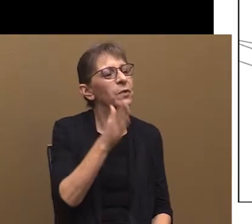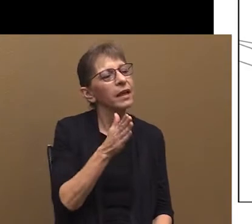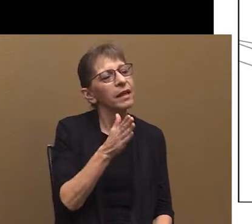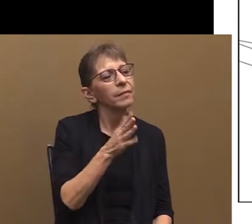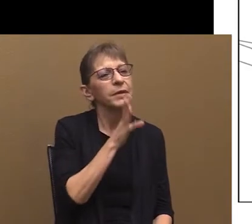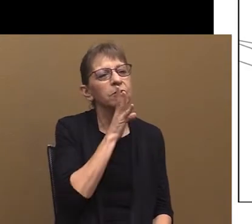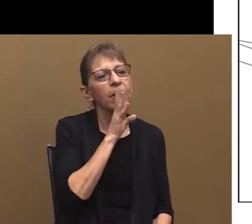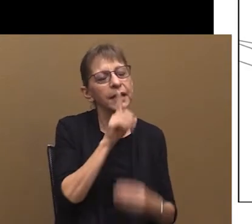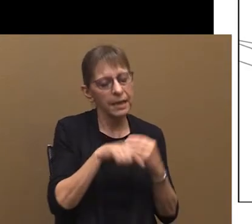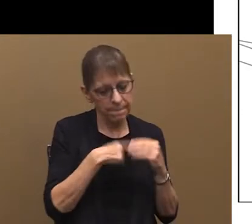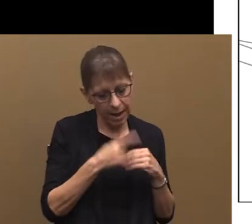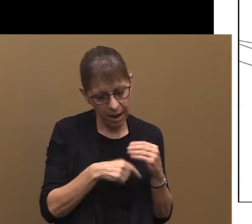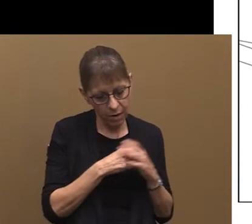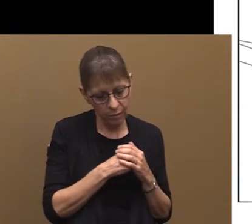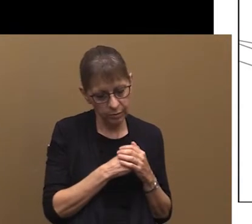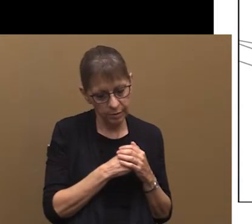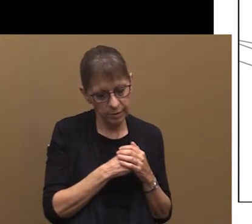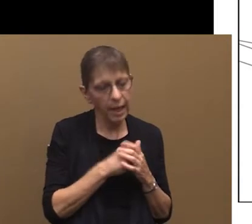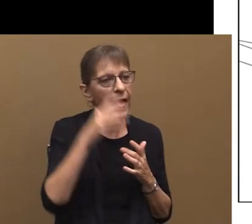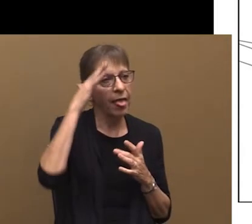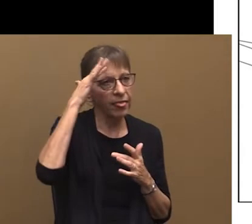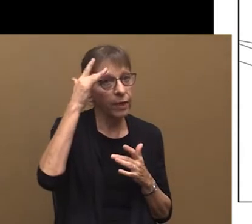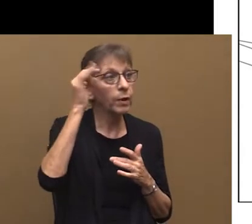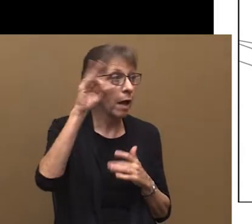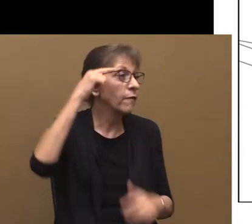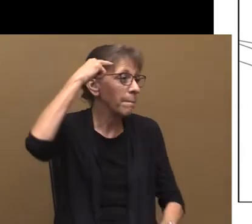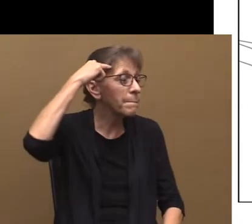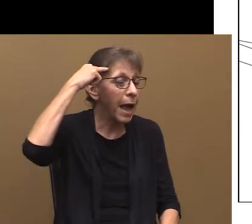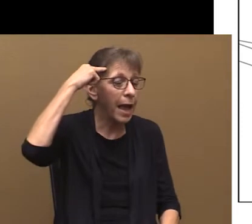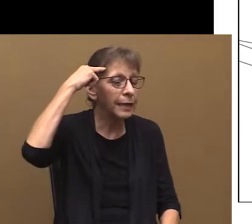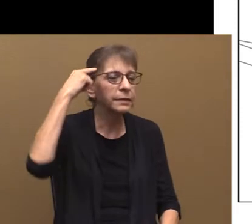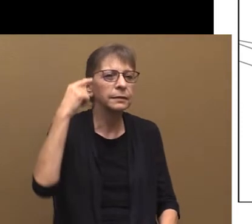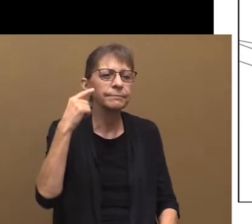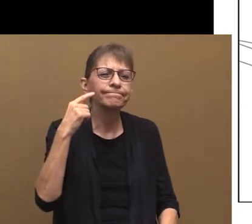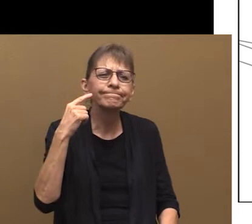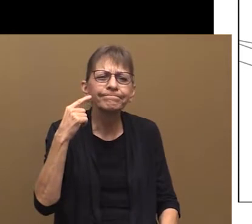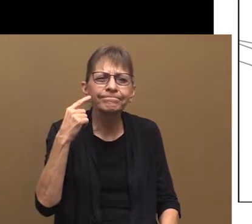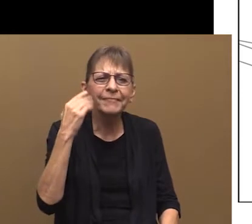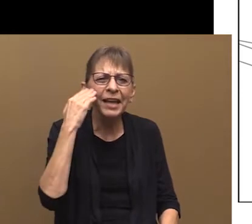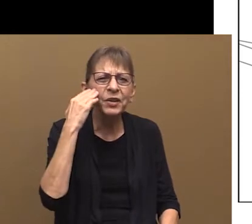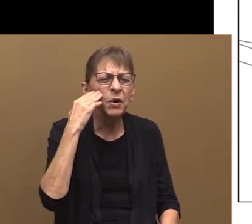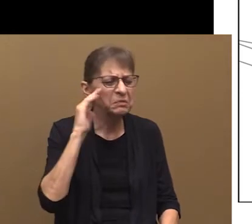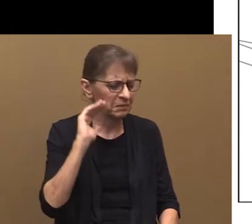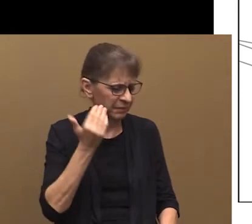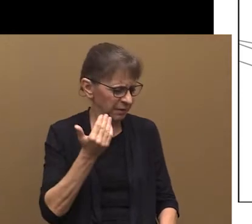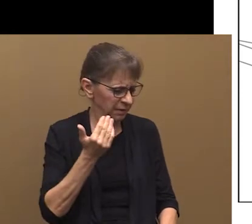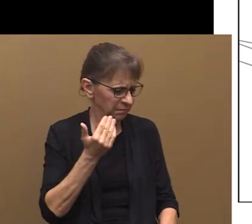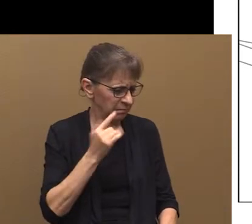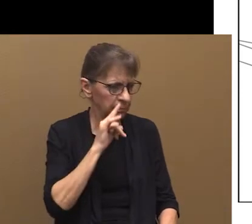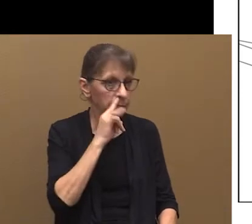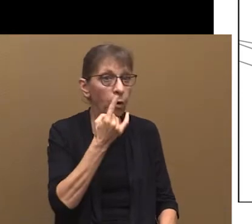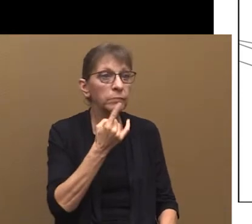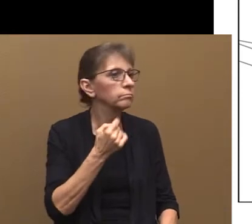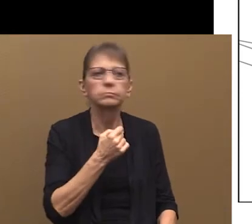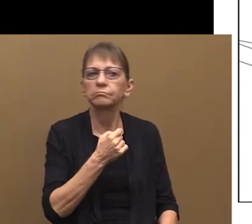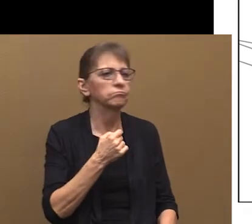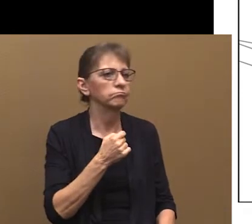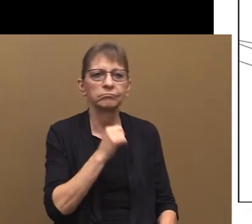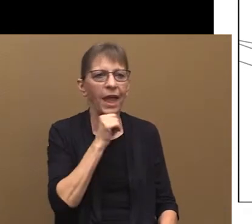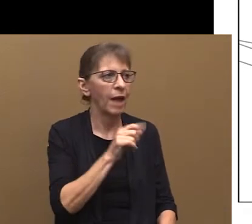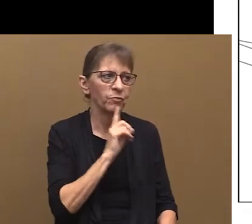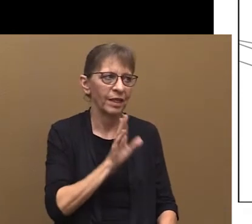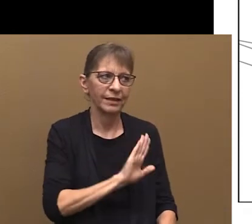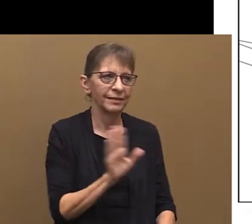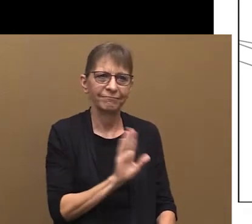to be talking about a theory of mind. And I know it sounds kind of boring, but it